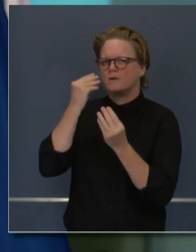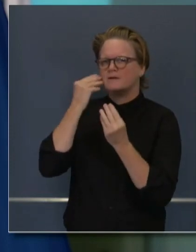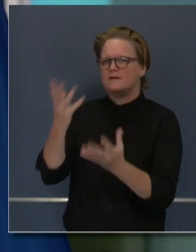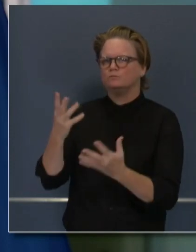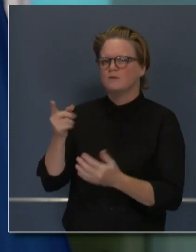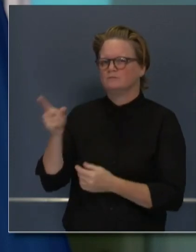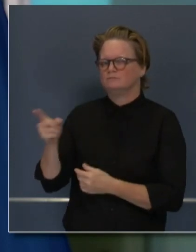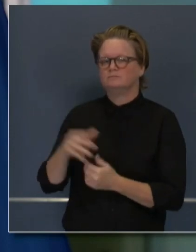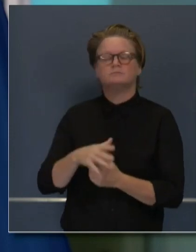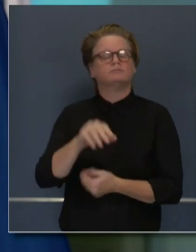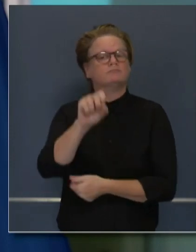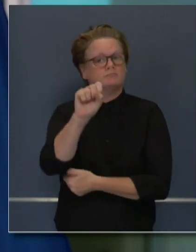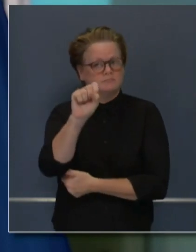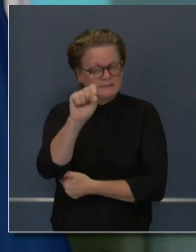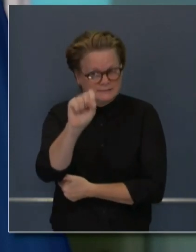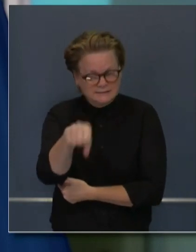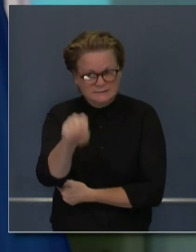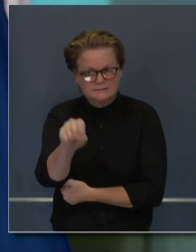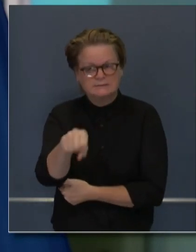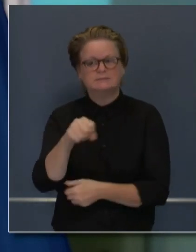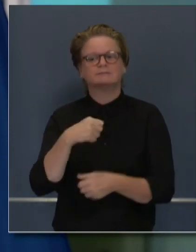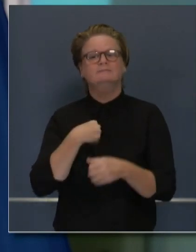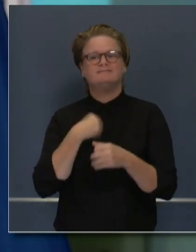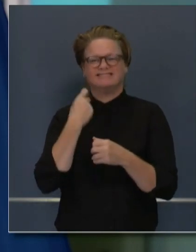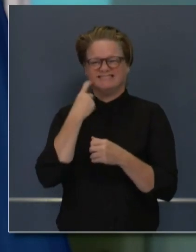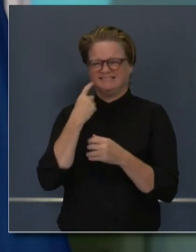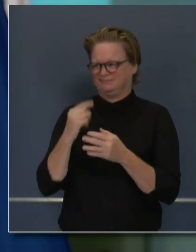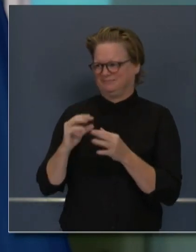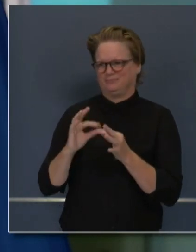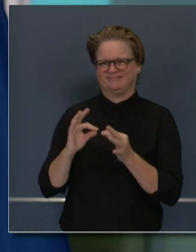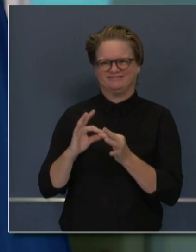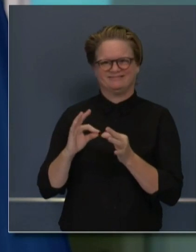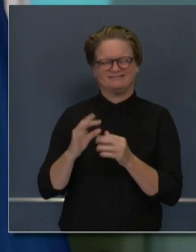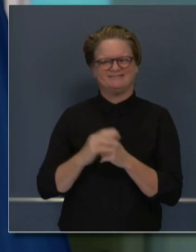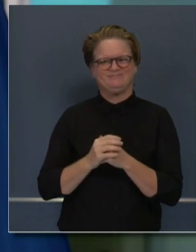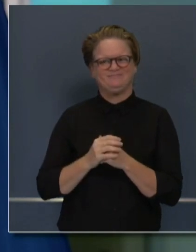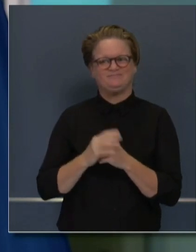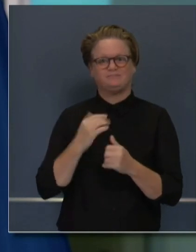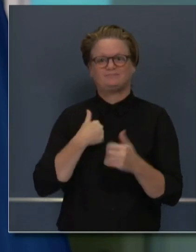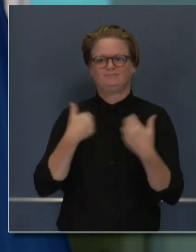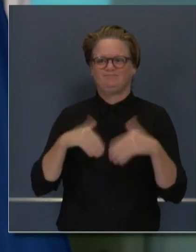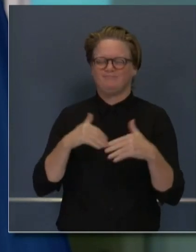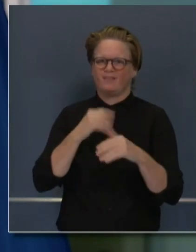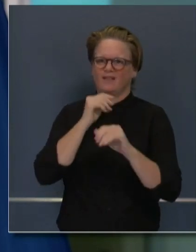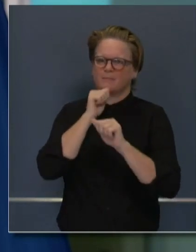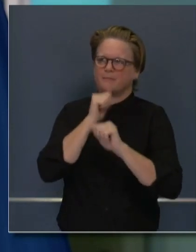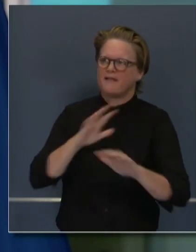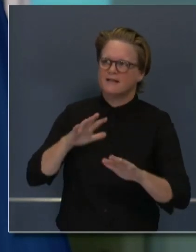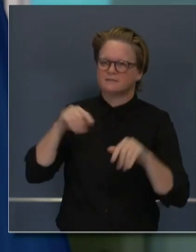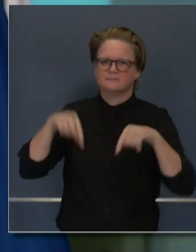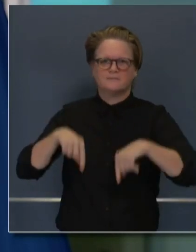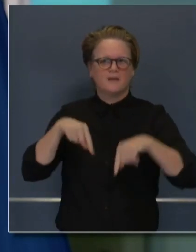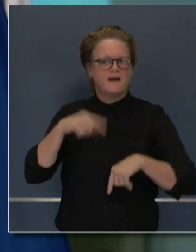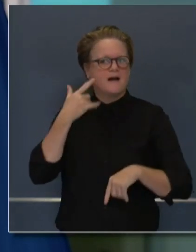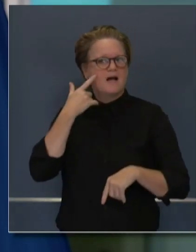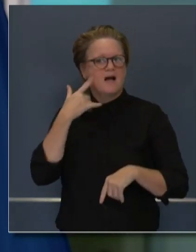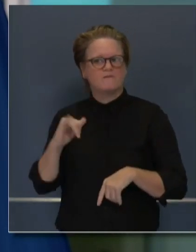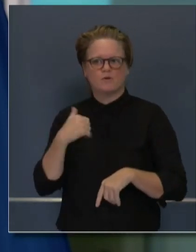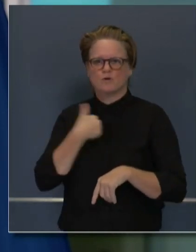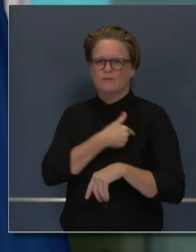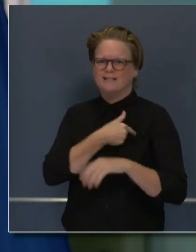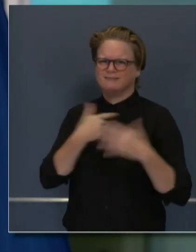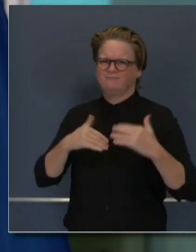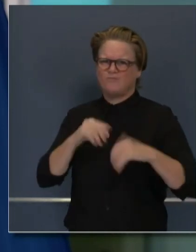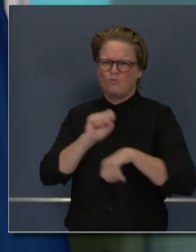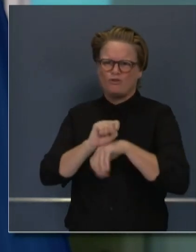just mentioned it a moment ago, I'll just remind everybody, we've been blessed. So many Californians that we work very collaboratively and closely